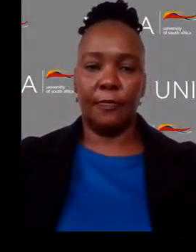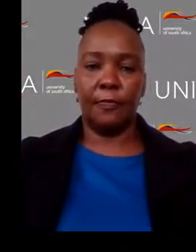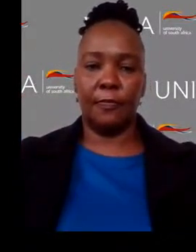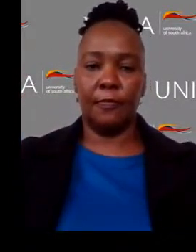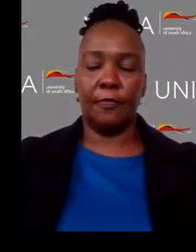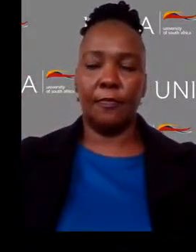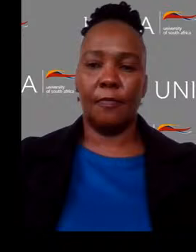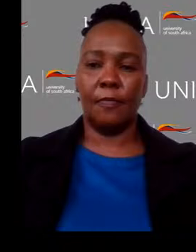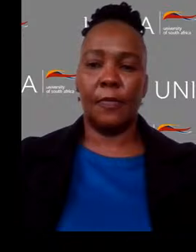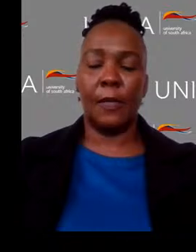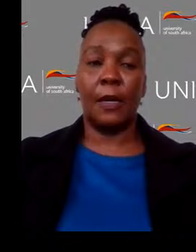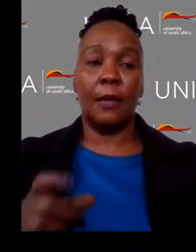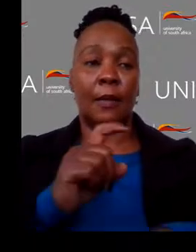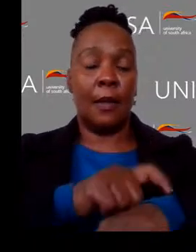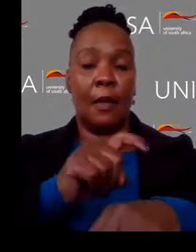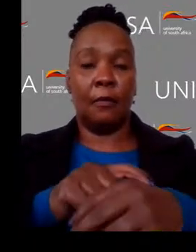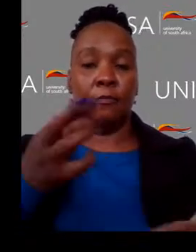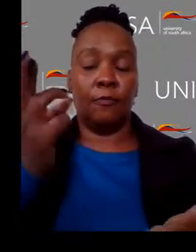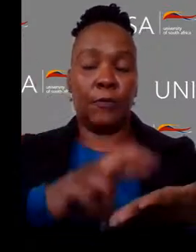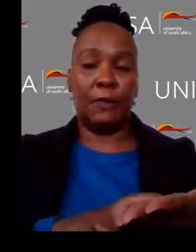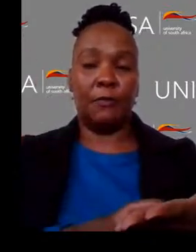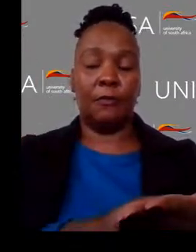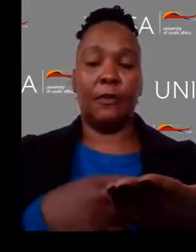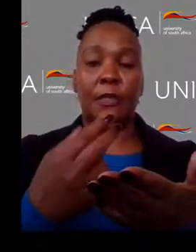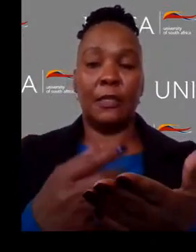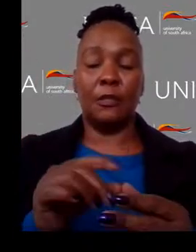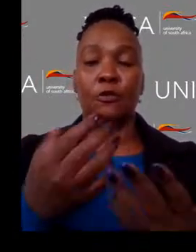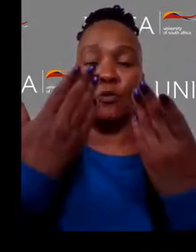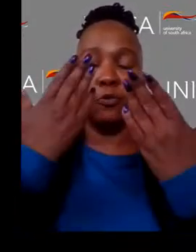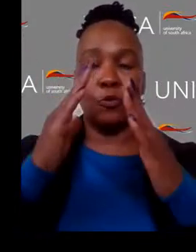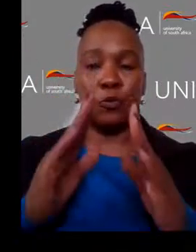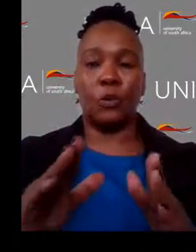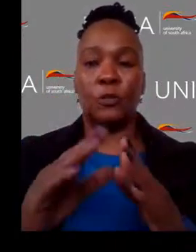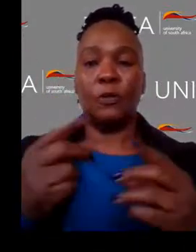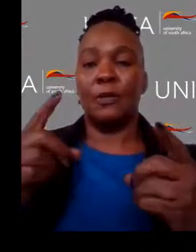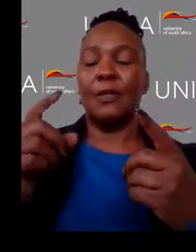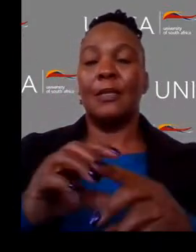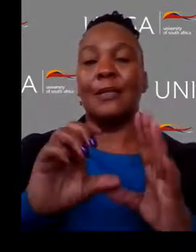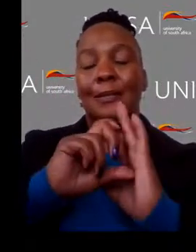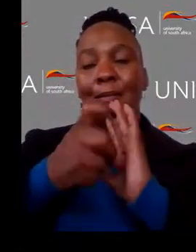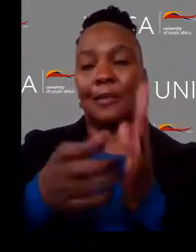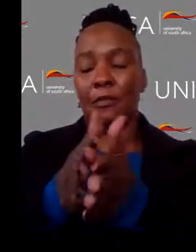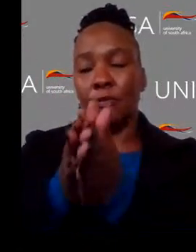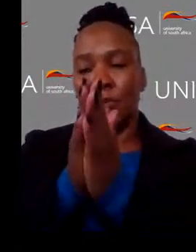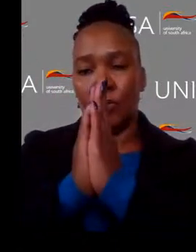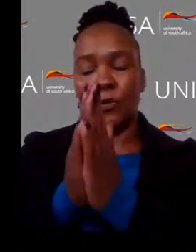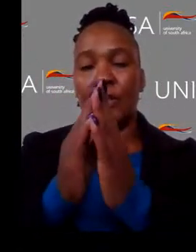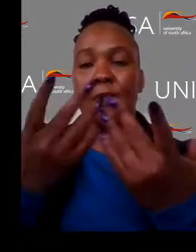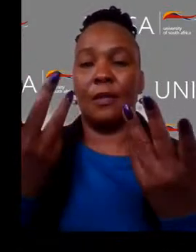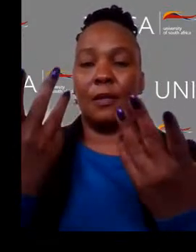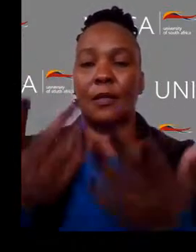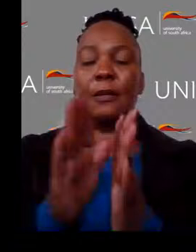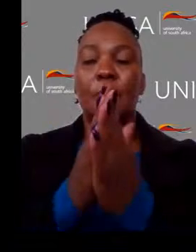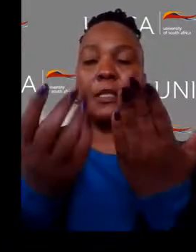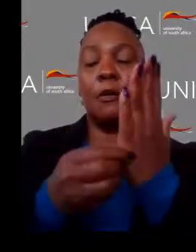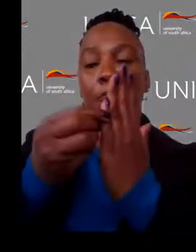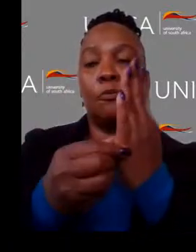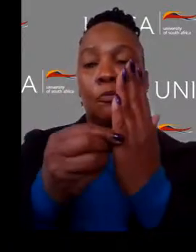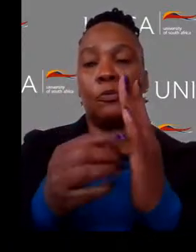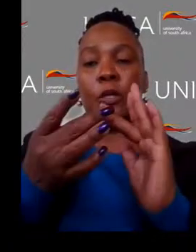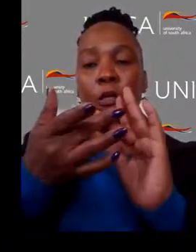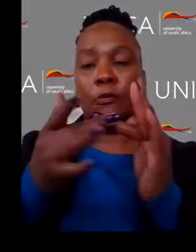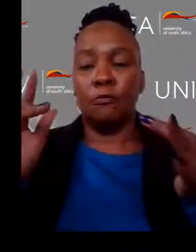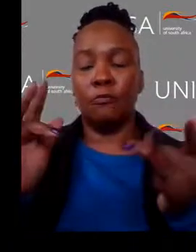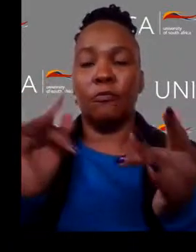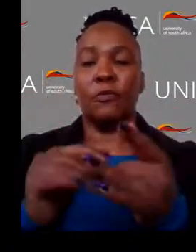At the point of registration, students with print disabilities can request prescribed books in electronic formats to study